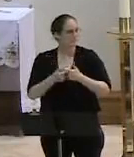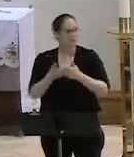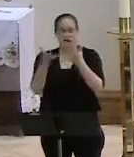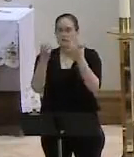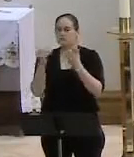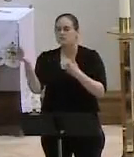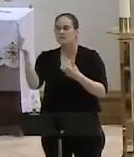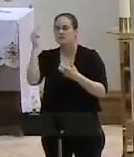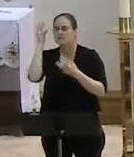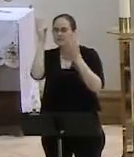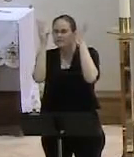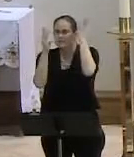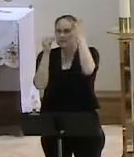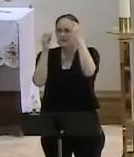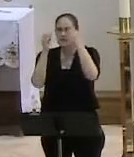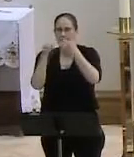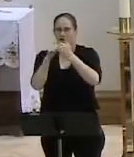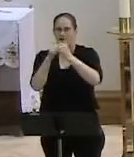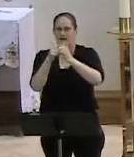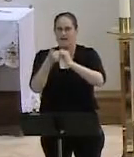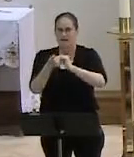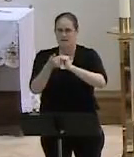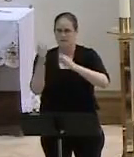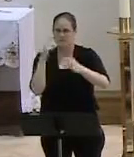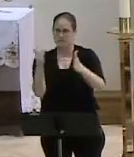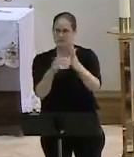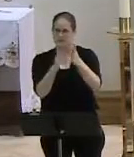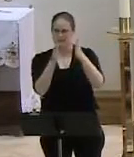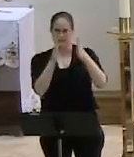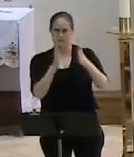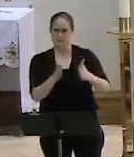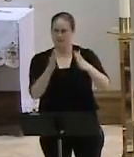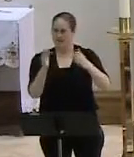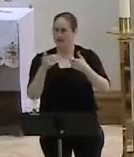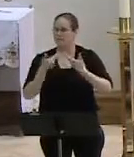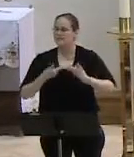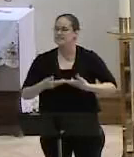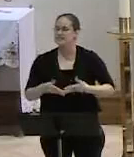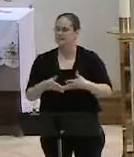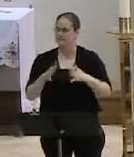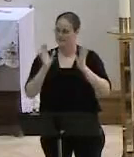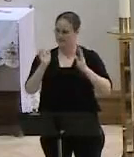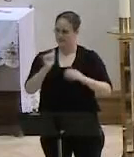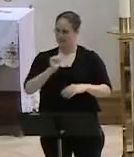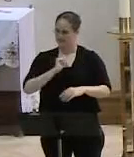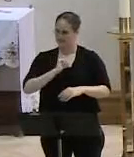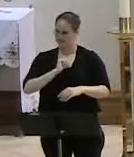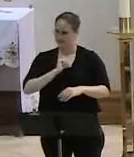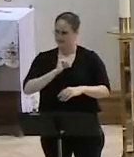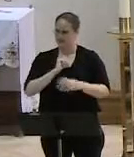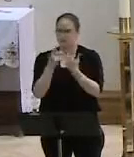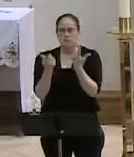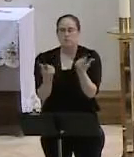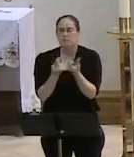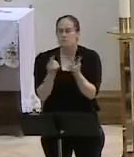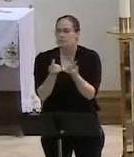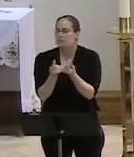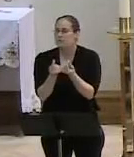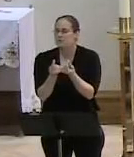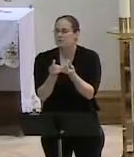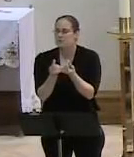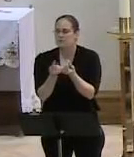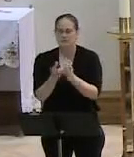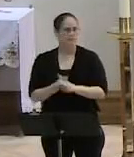about ways that as we're witnesses that we have to make sacrifices. I want you to think about how you do make a